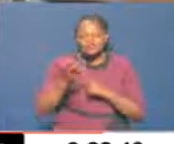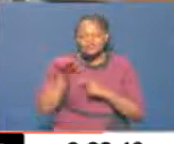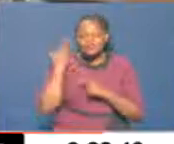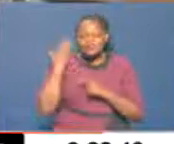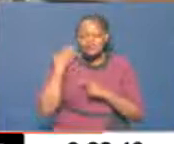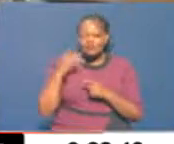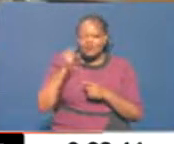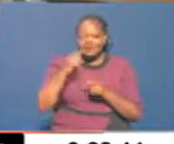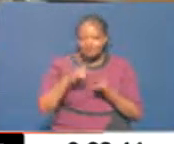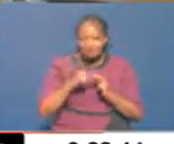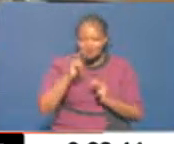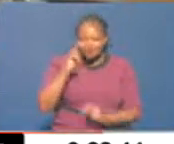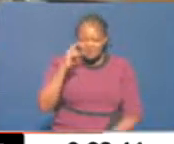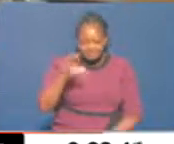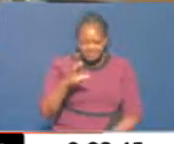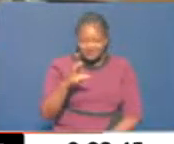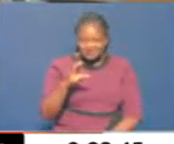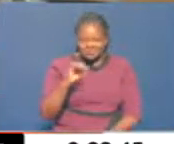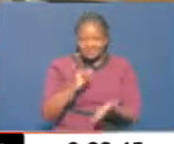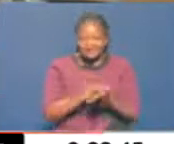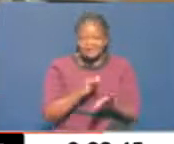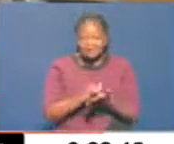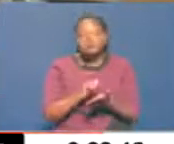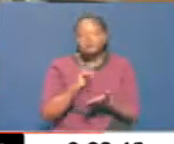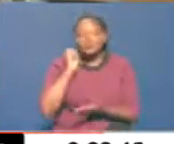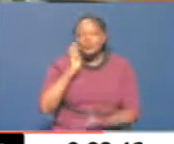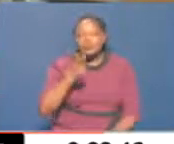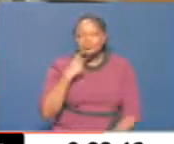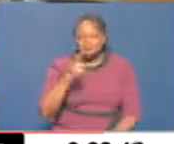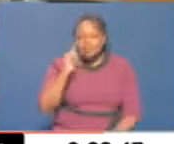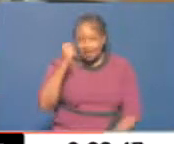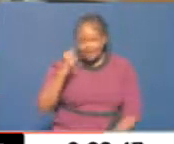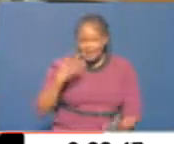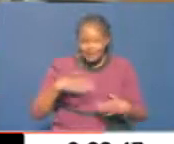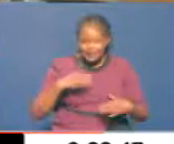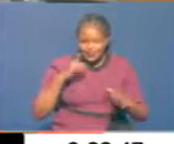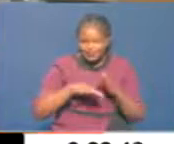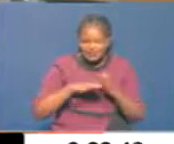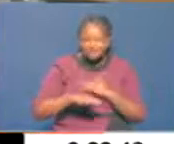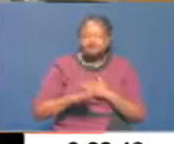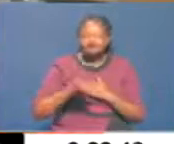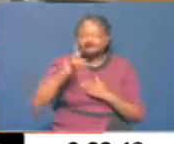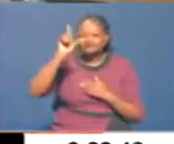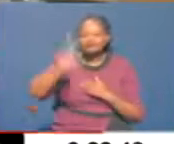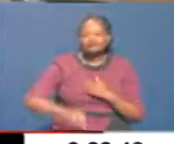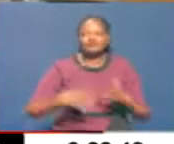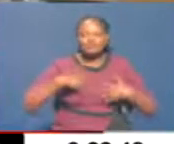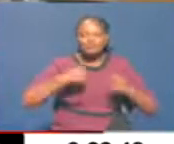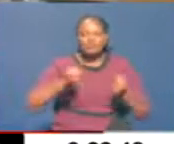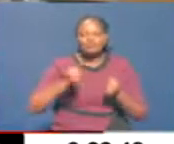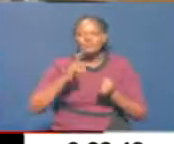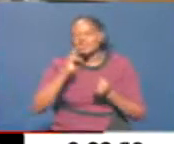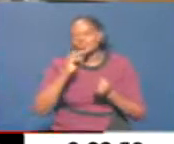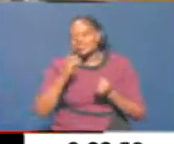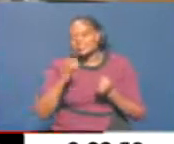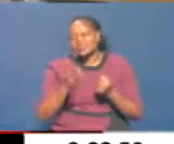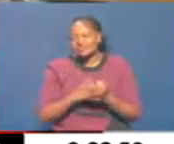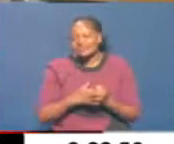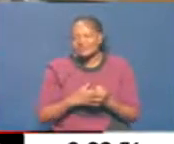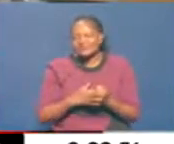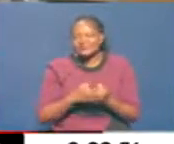a universal health coverage that you would see Kenyans access affordable health, and that was in 2018. But